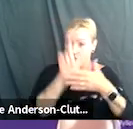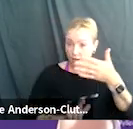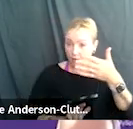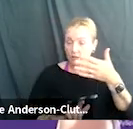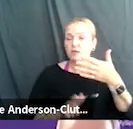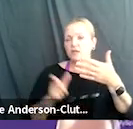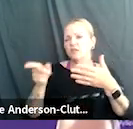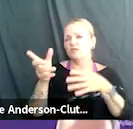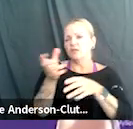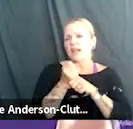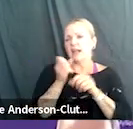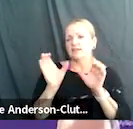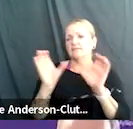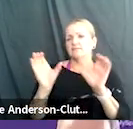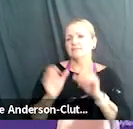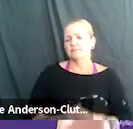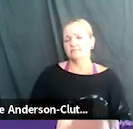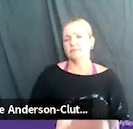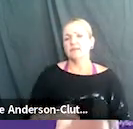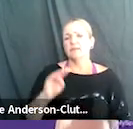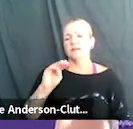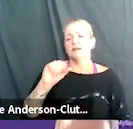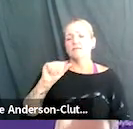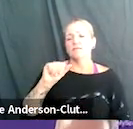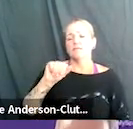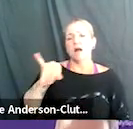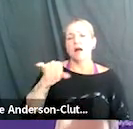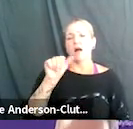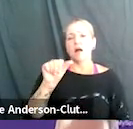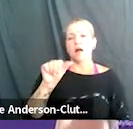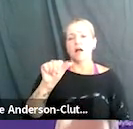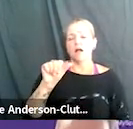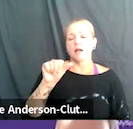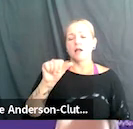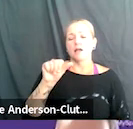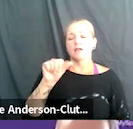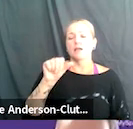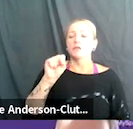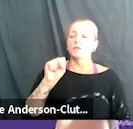10th, Maha Saleh from the Department of Genetics is going to talk about